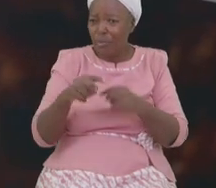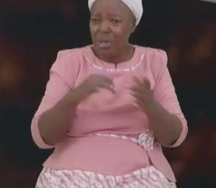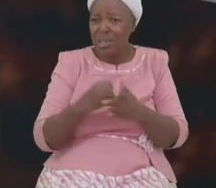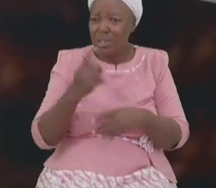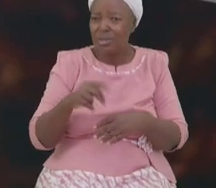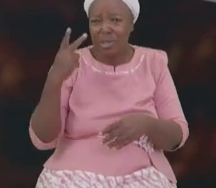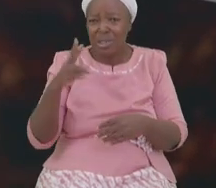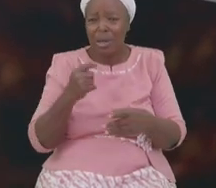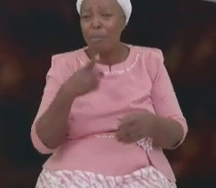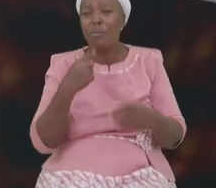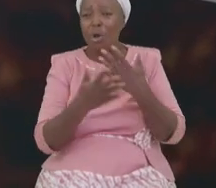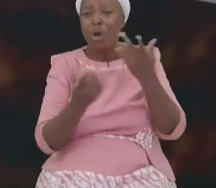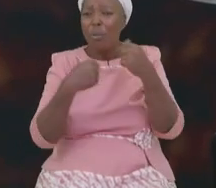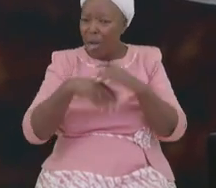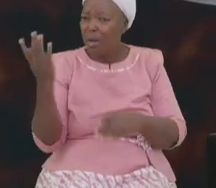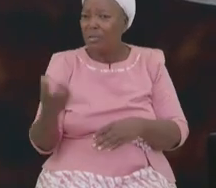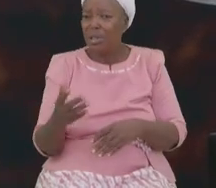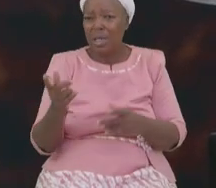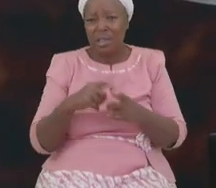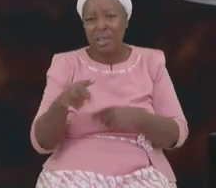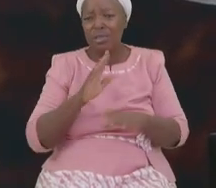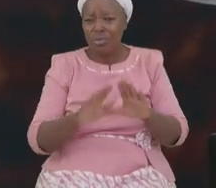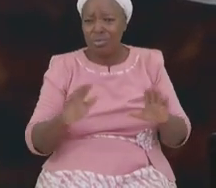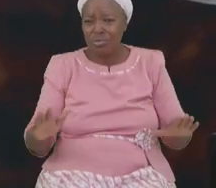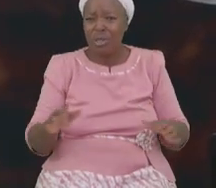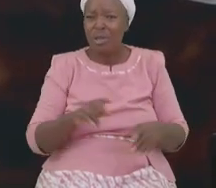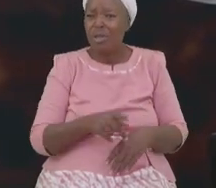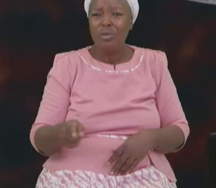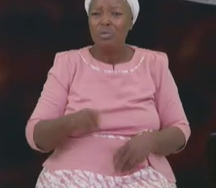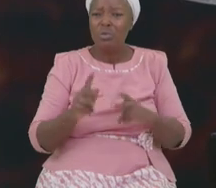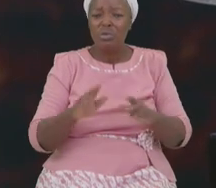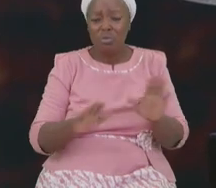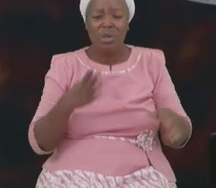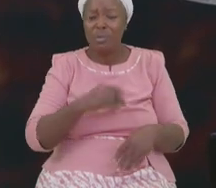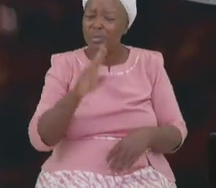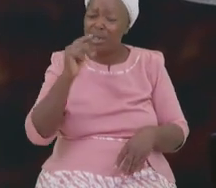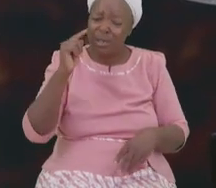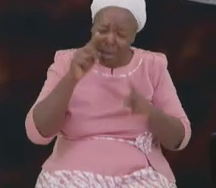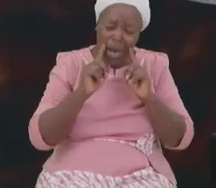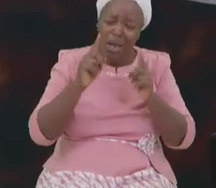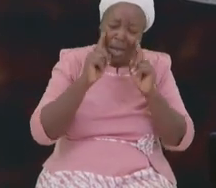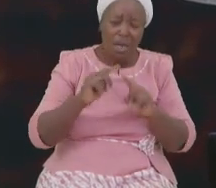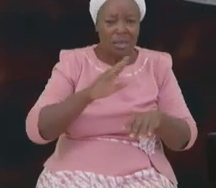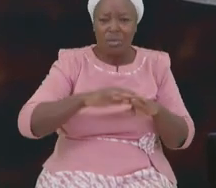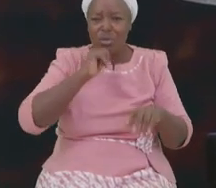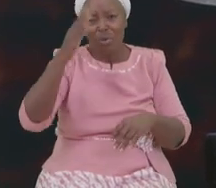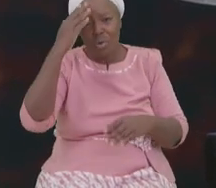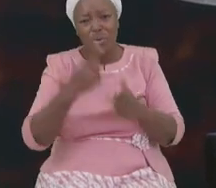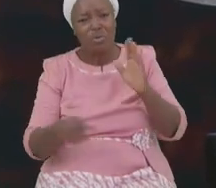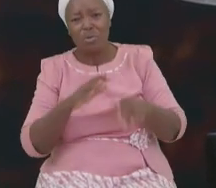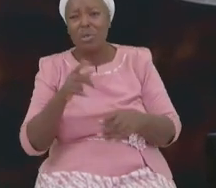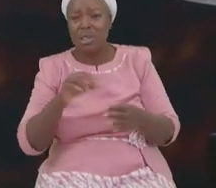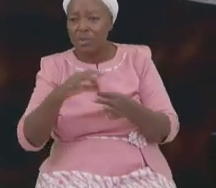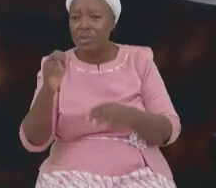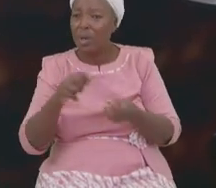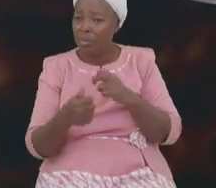they'll see the blood coming out. And the children, those two, they'll be crying. And they didn't know what to do. It was a spiritual problem. And